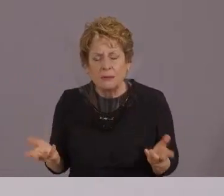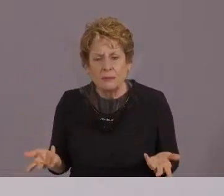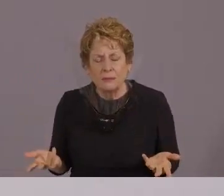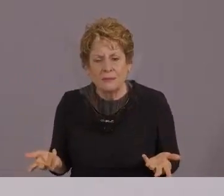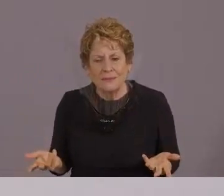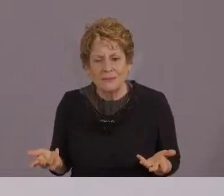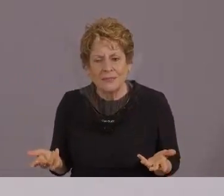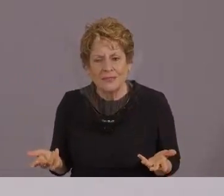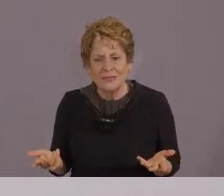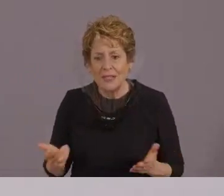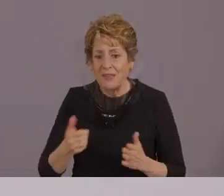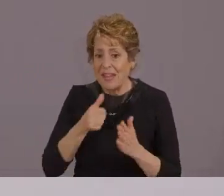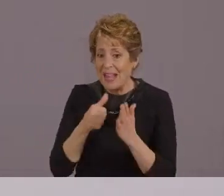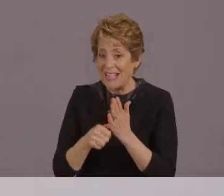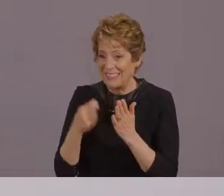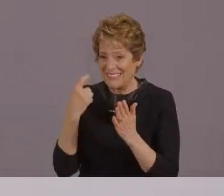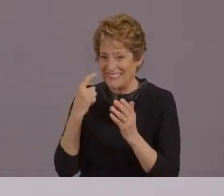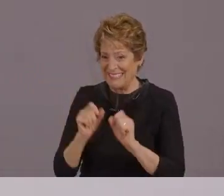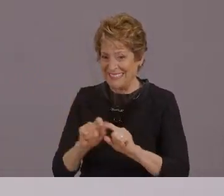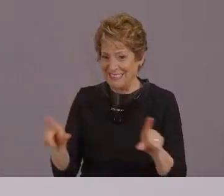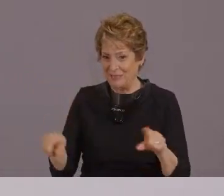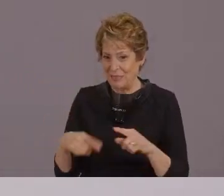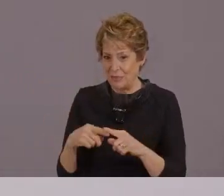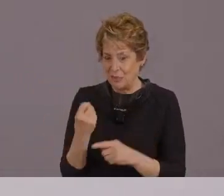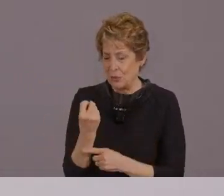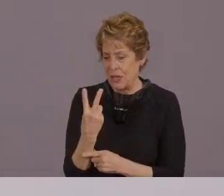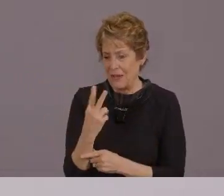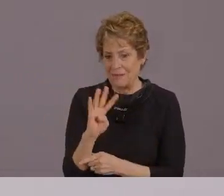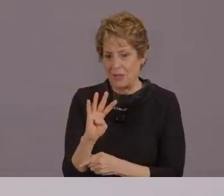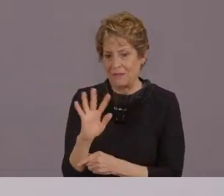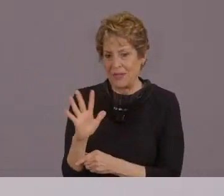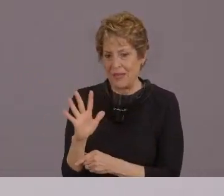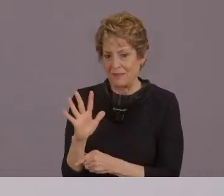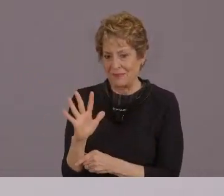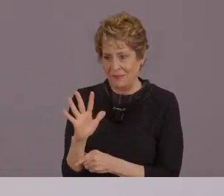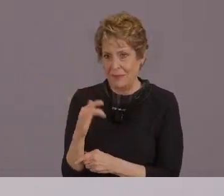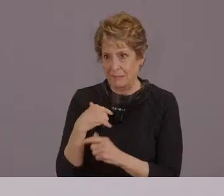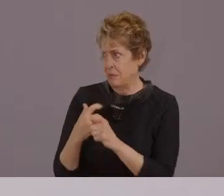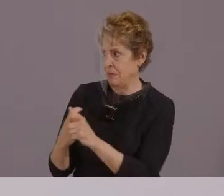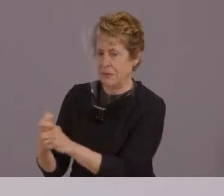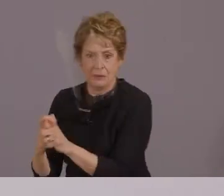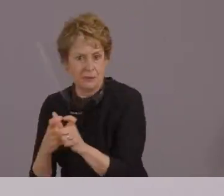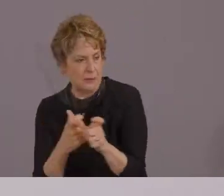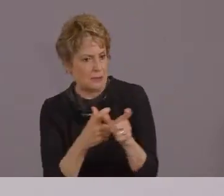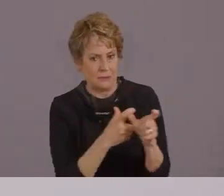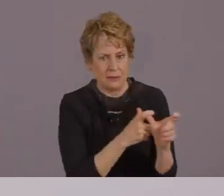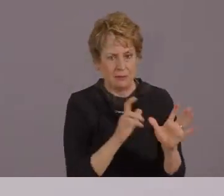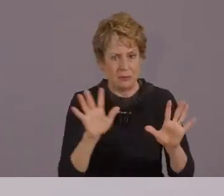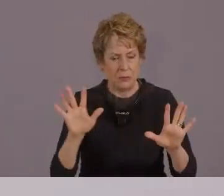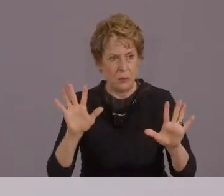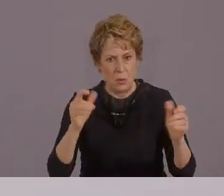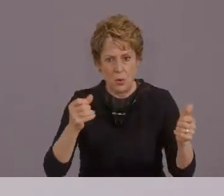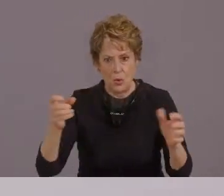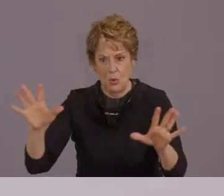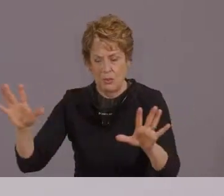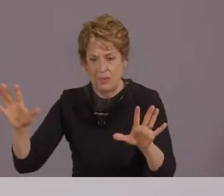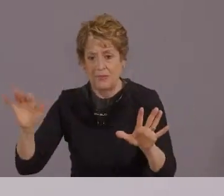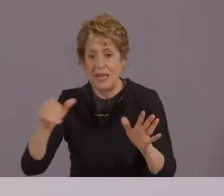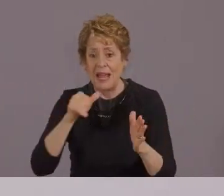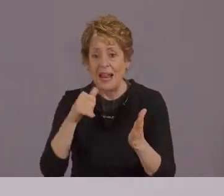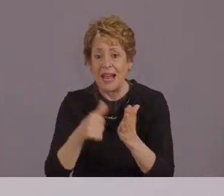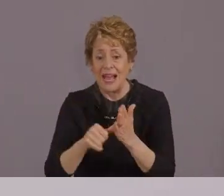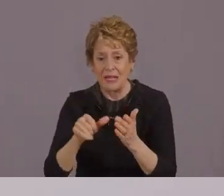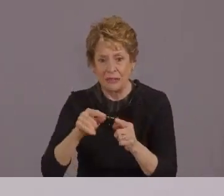We've been running around. We will send, and that went to FEMA. So We will be sending a copy of that to Pima